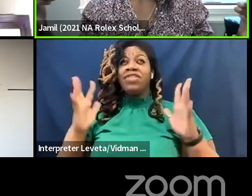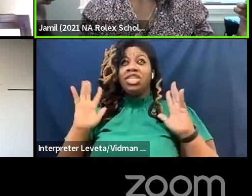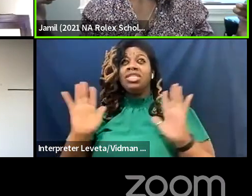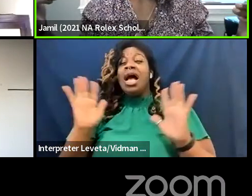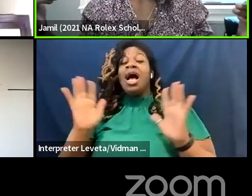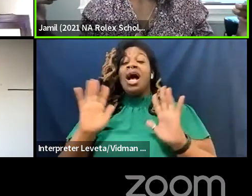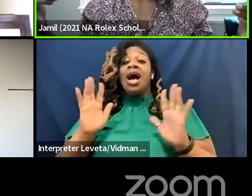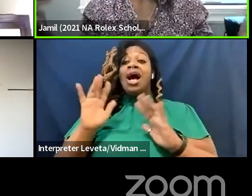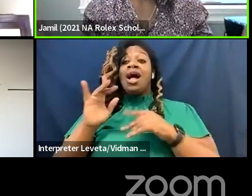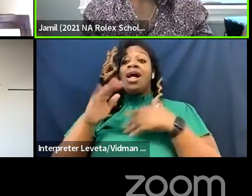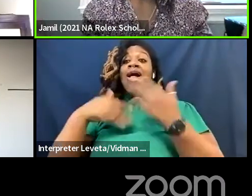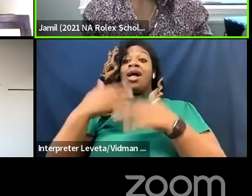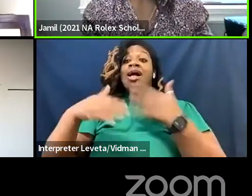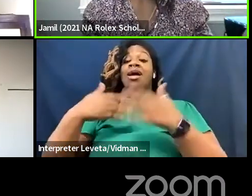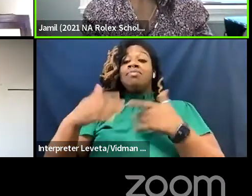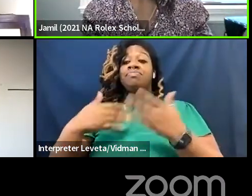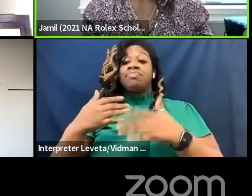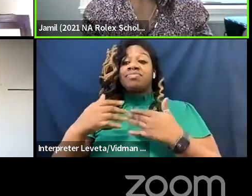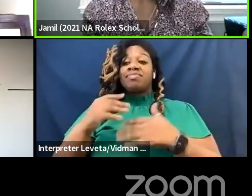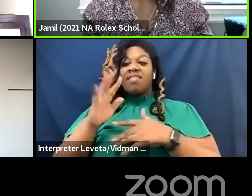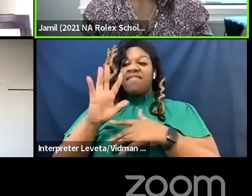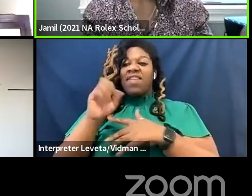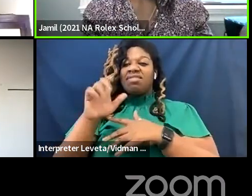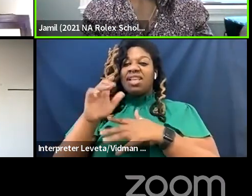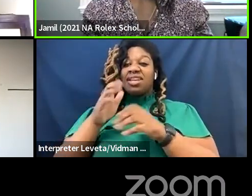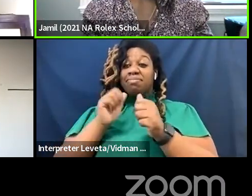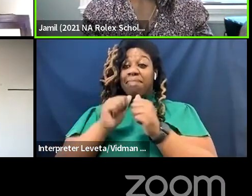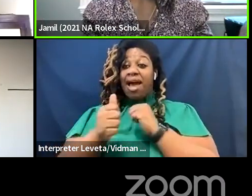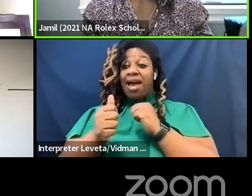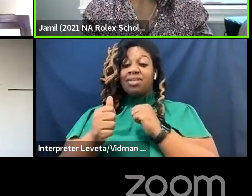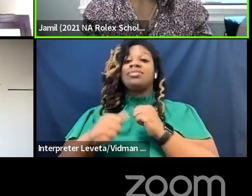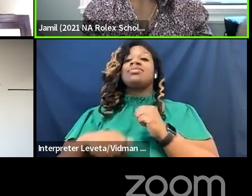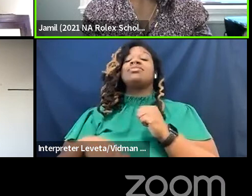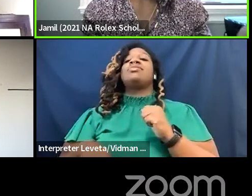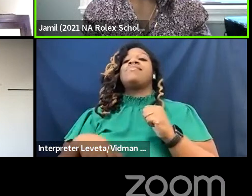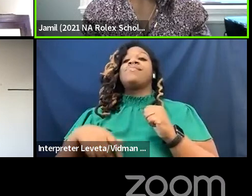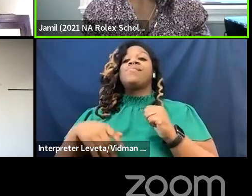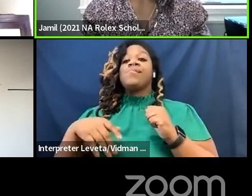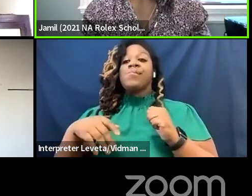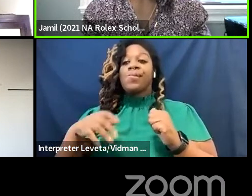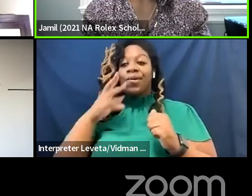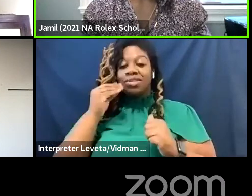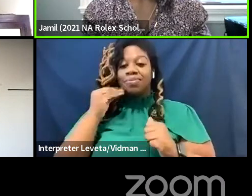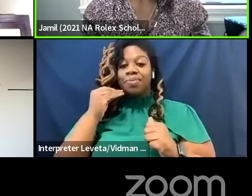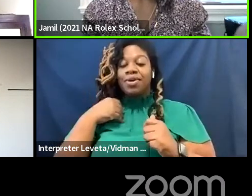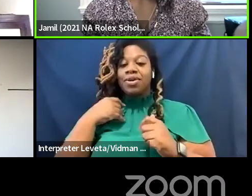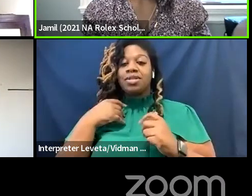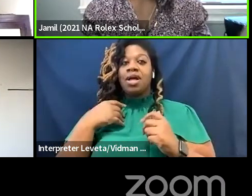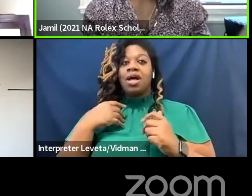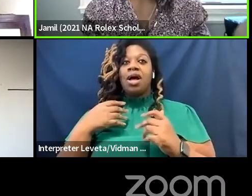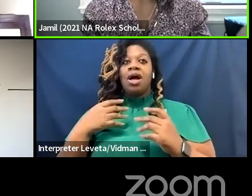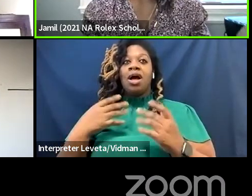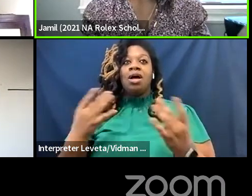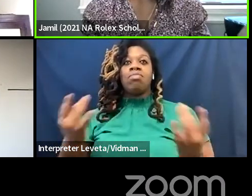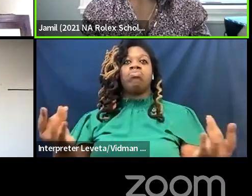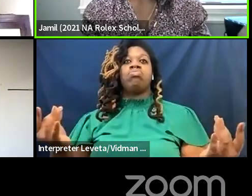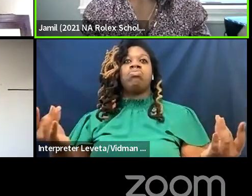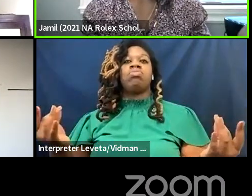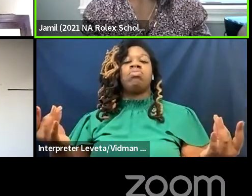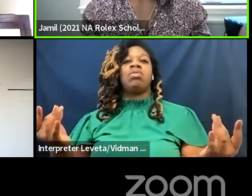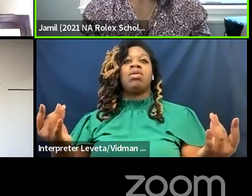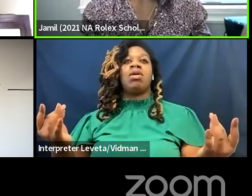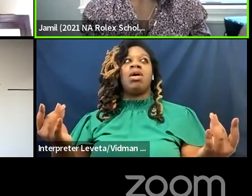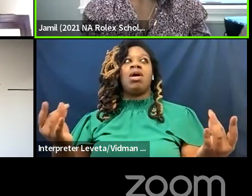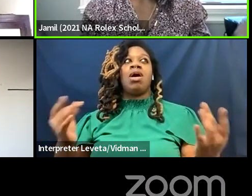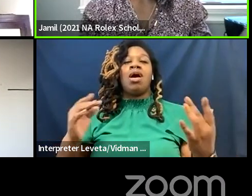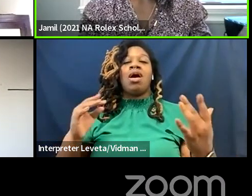And then after those 5 seconds are over, you experience pure bliss, and you're like, this